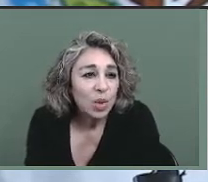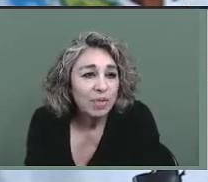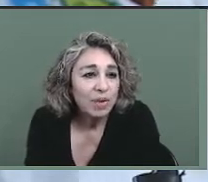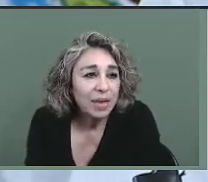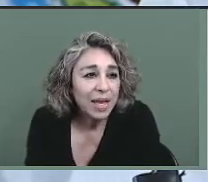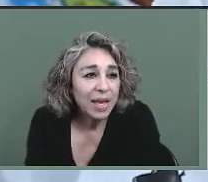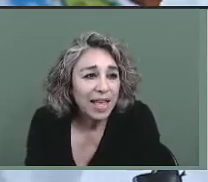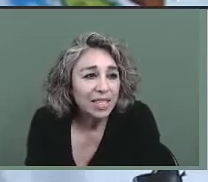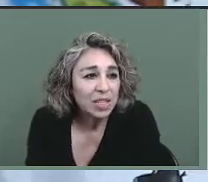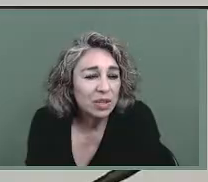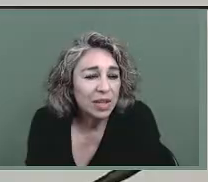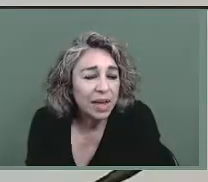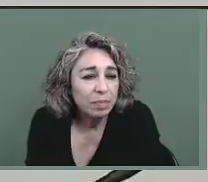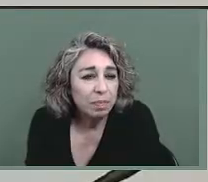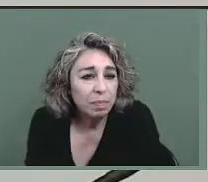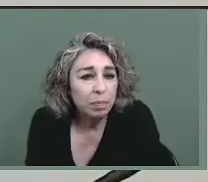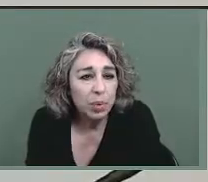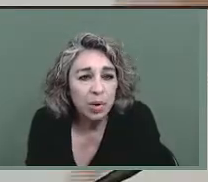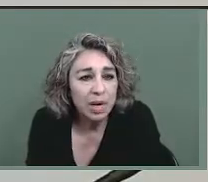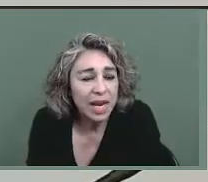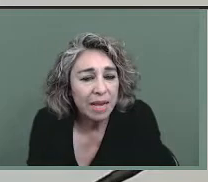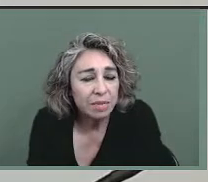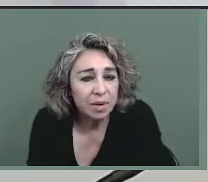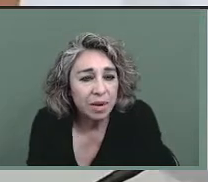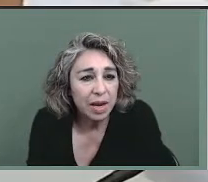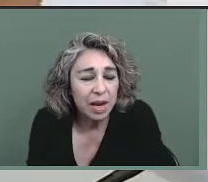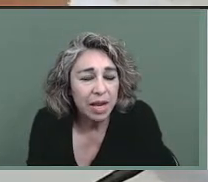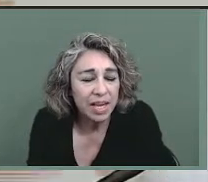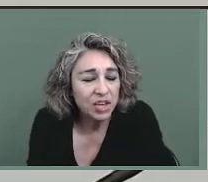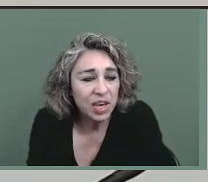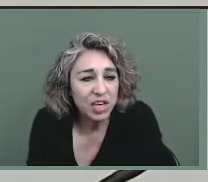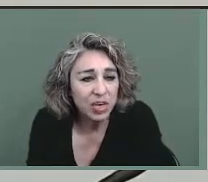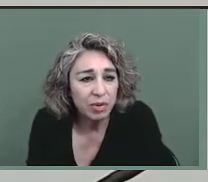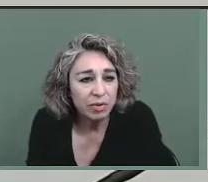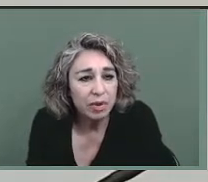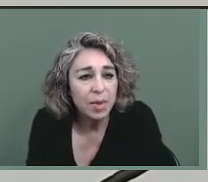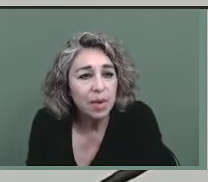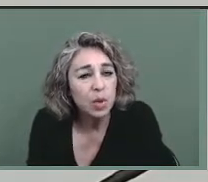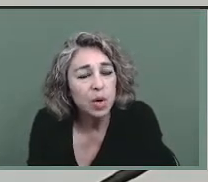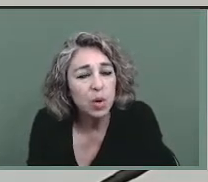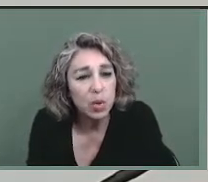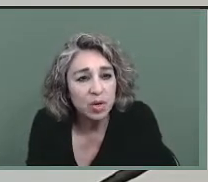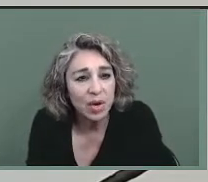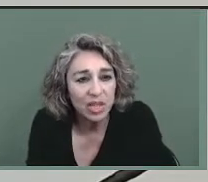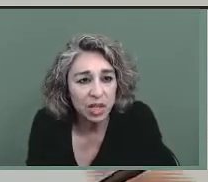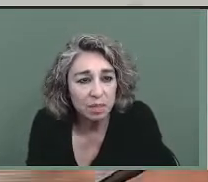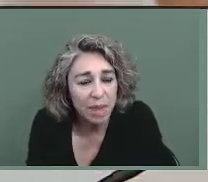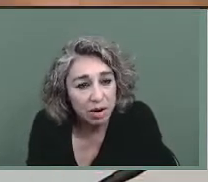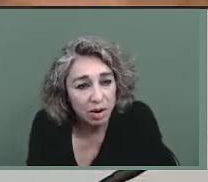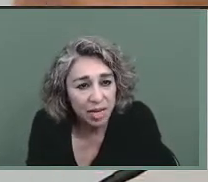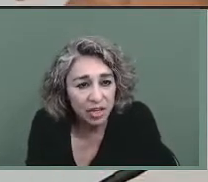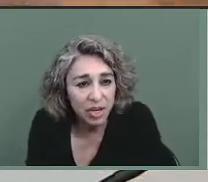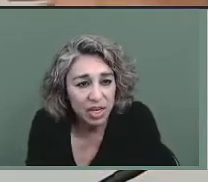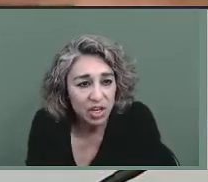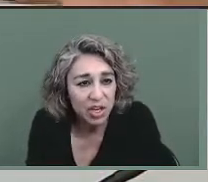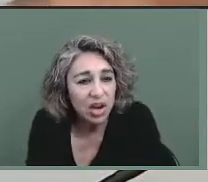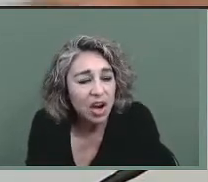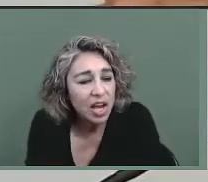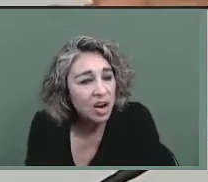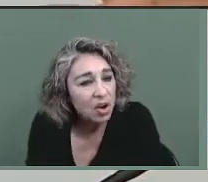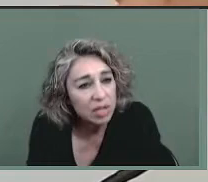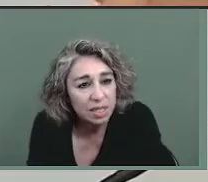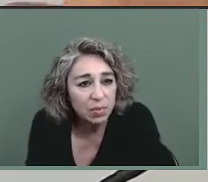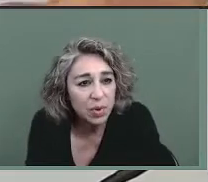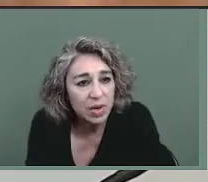And we've already canceled that poorly named educational reform, and we're going to actually better education.